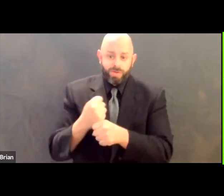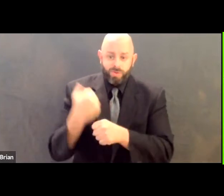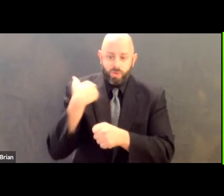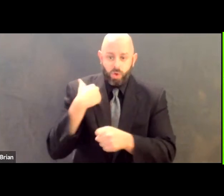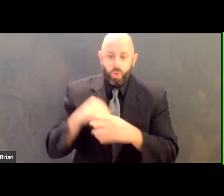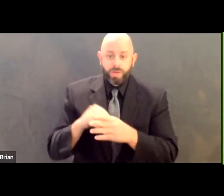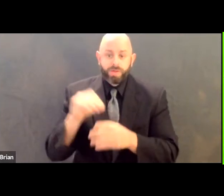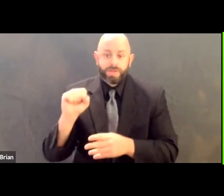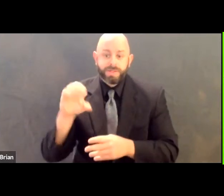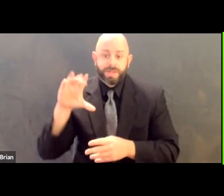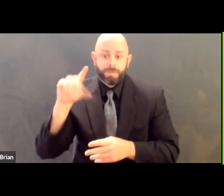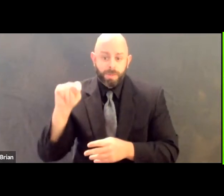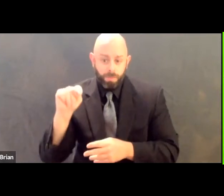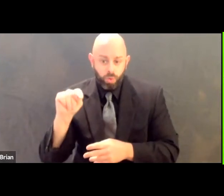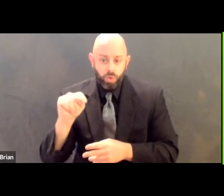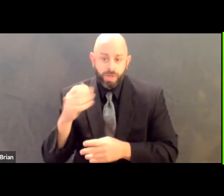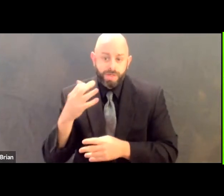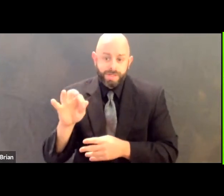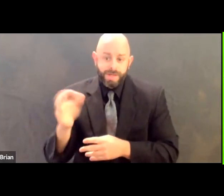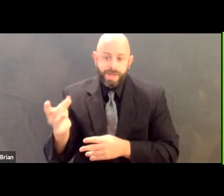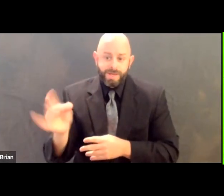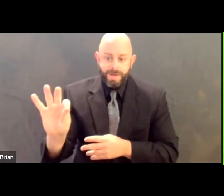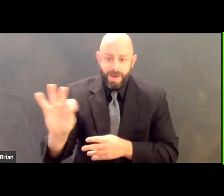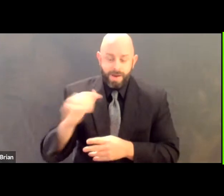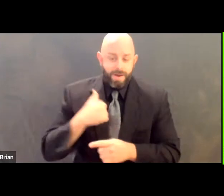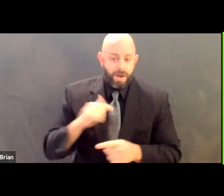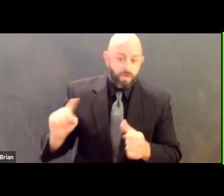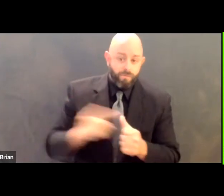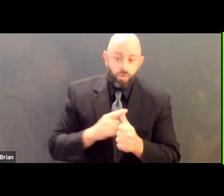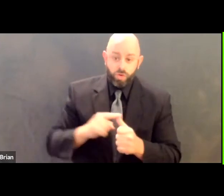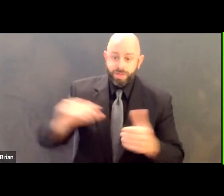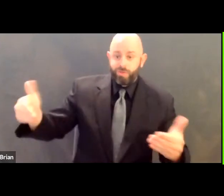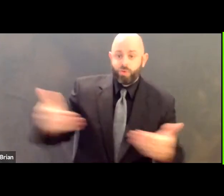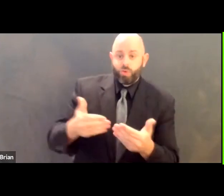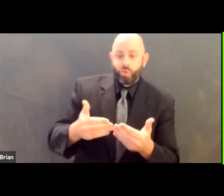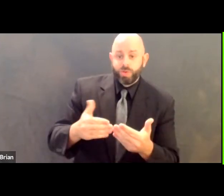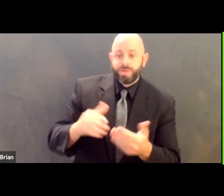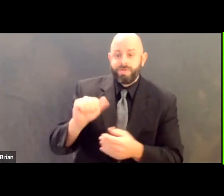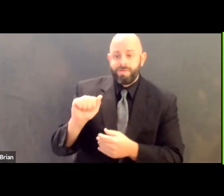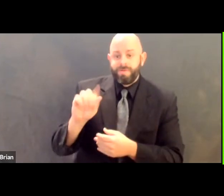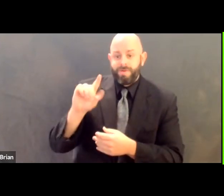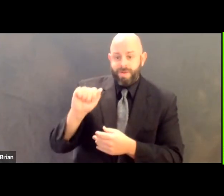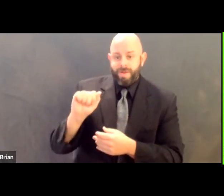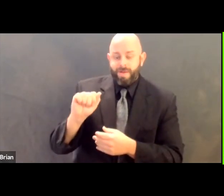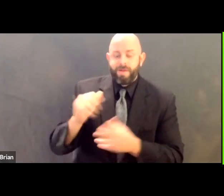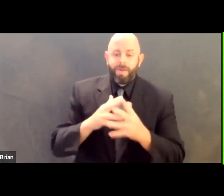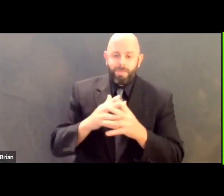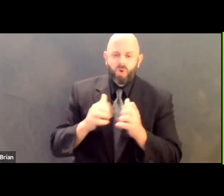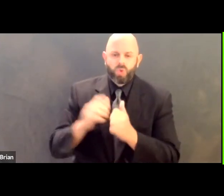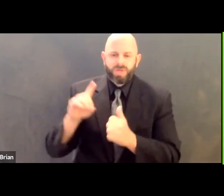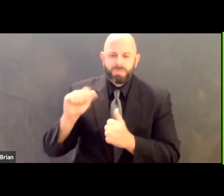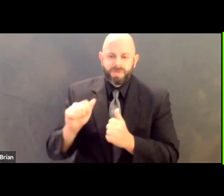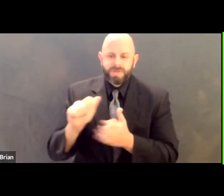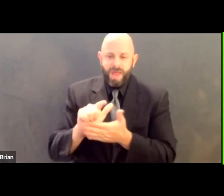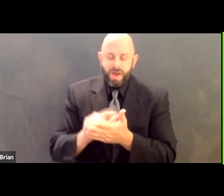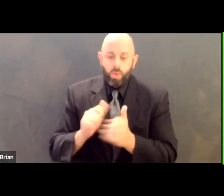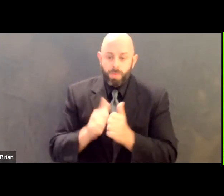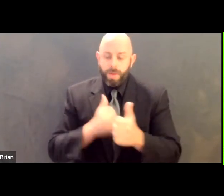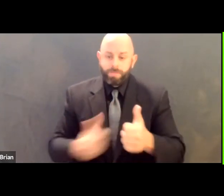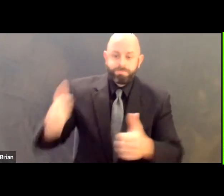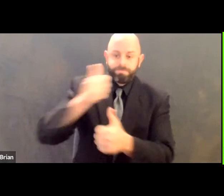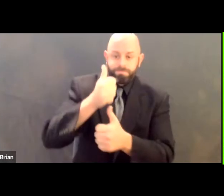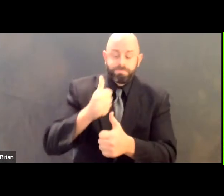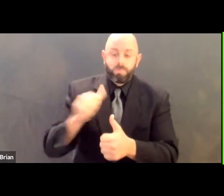of 1989 when I first introduced the Americans with Disabilities Act with my chief co-sponsor, a